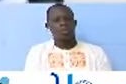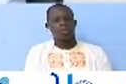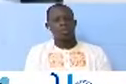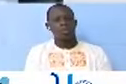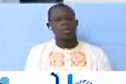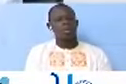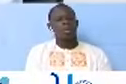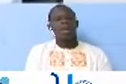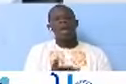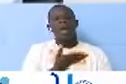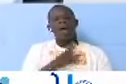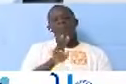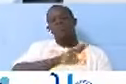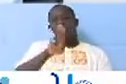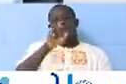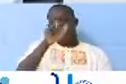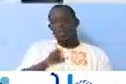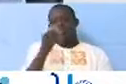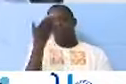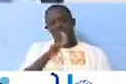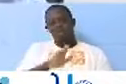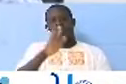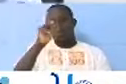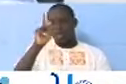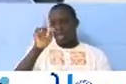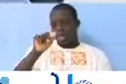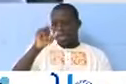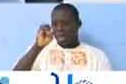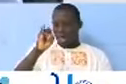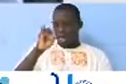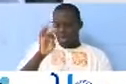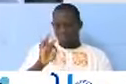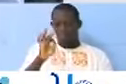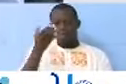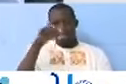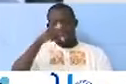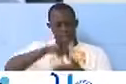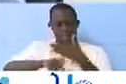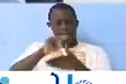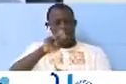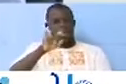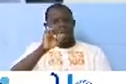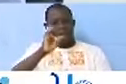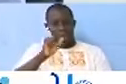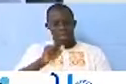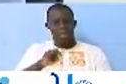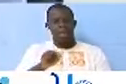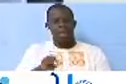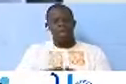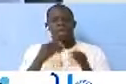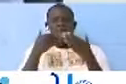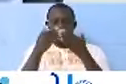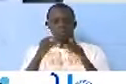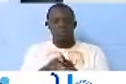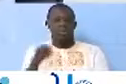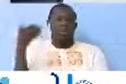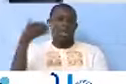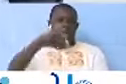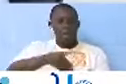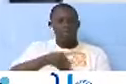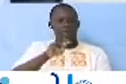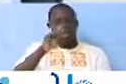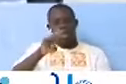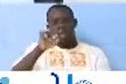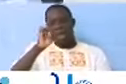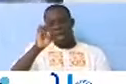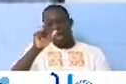there is nobody from Kayaf in this office. I told him since I came here